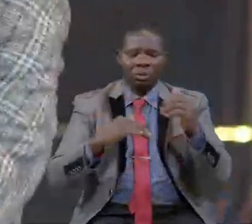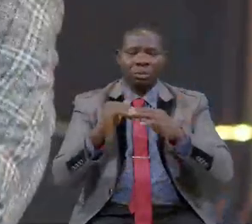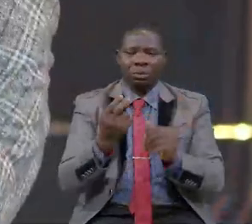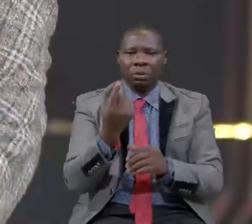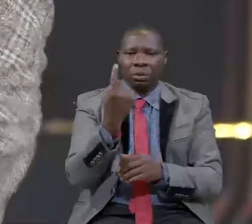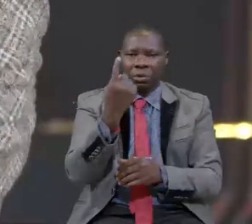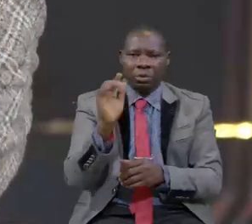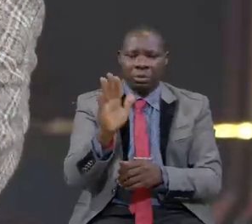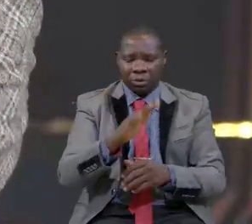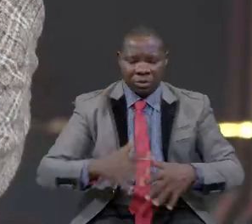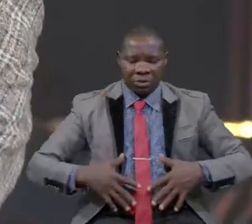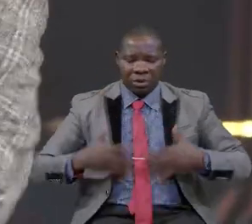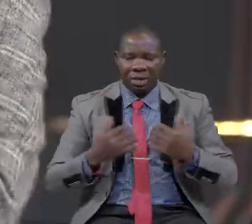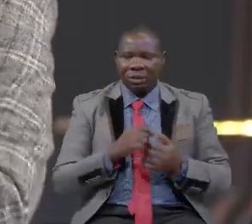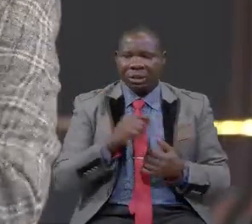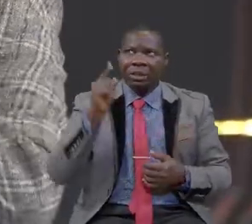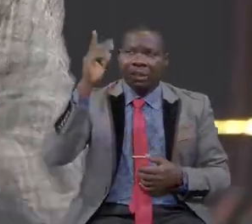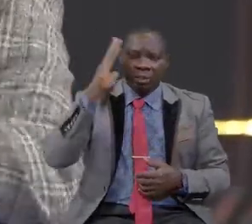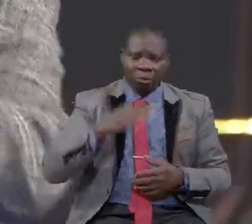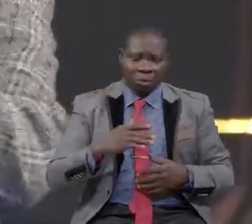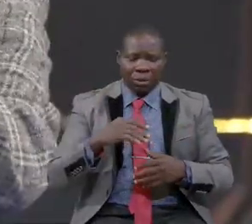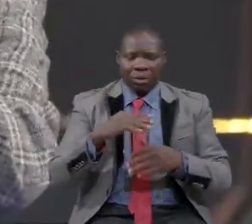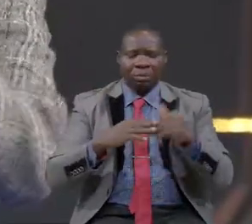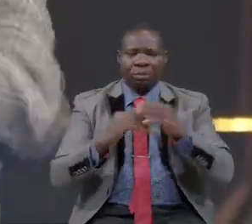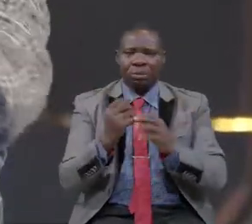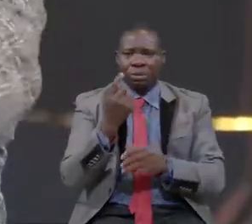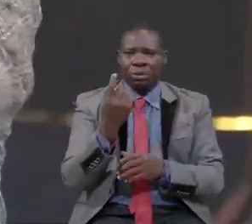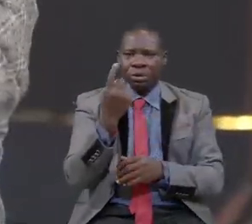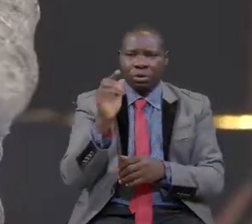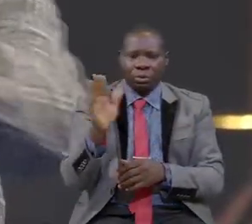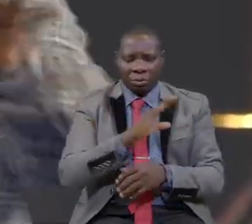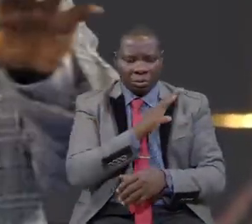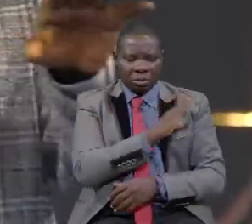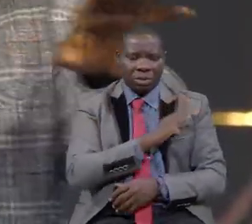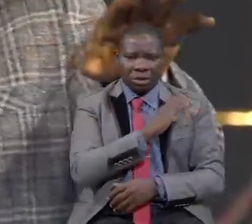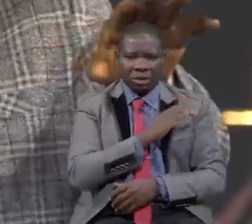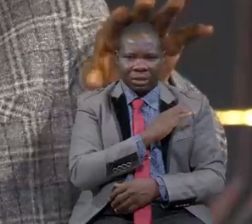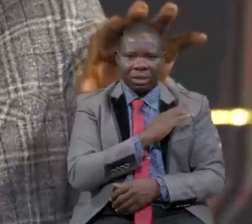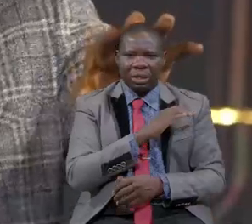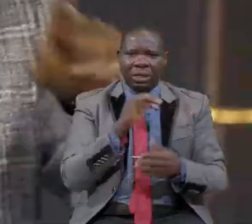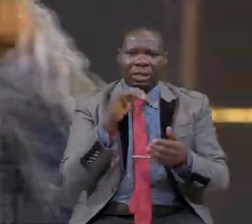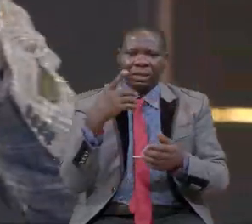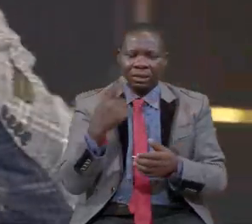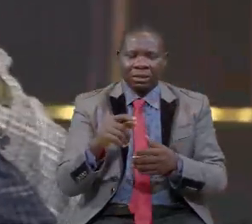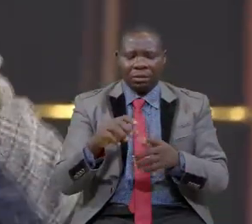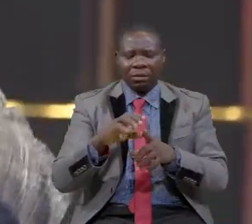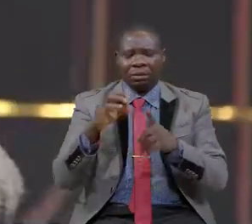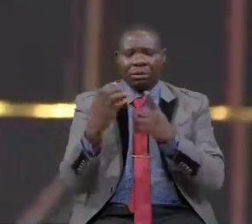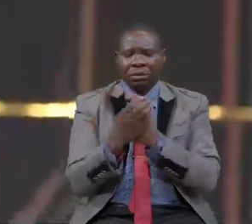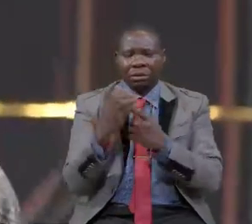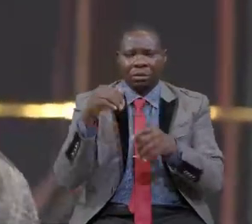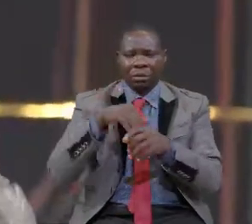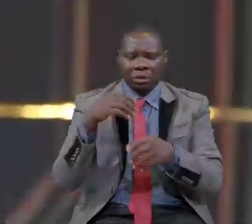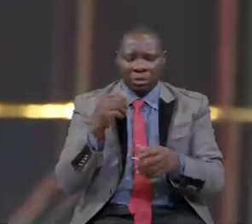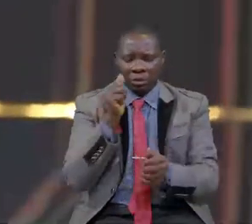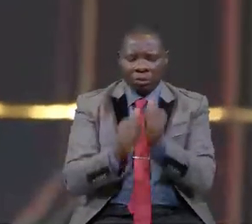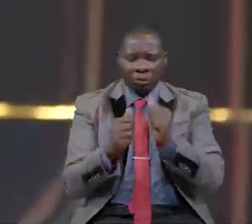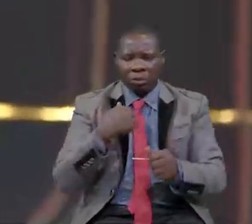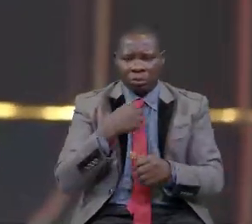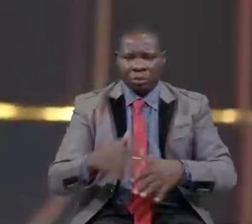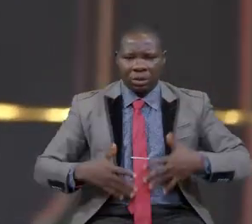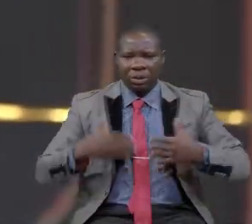It will build up your character. Look, in the condition in which we live in the world and here in